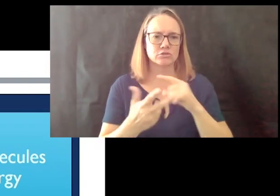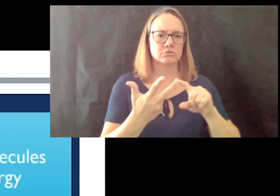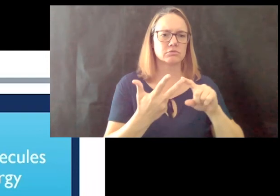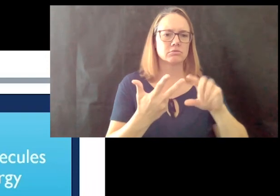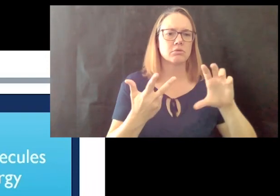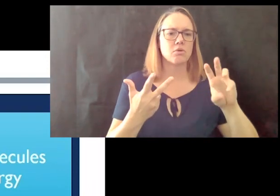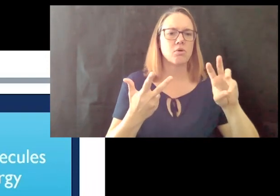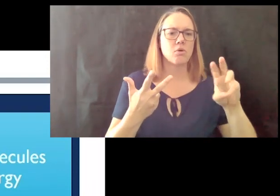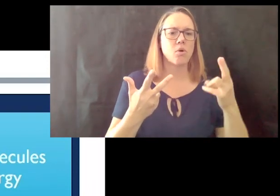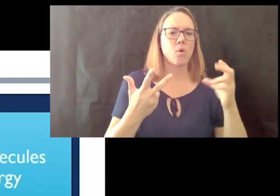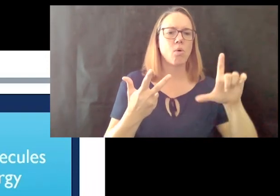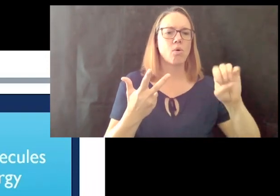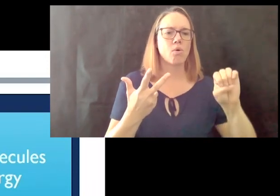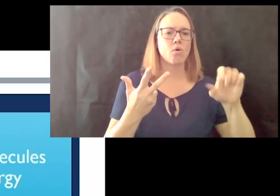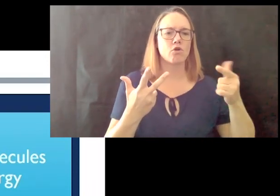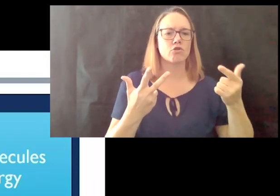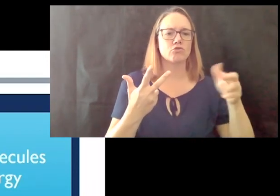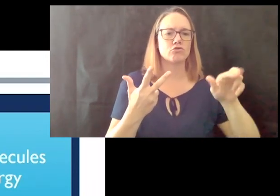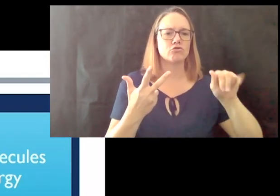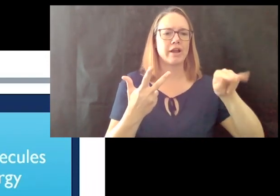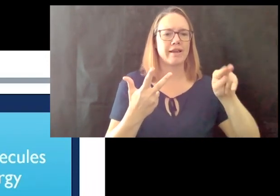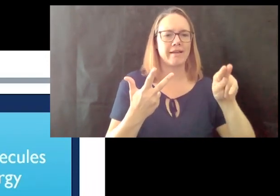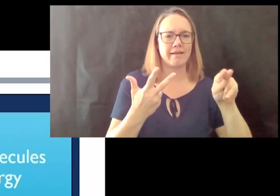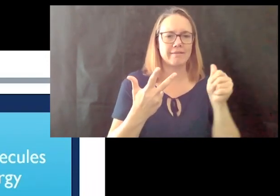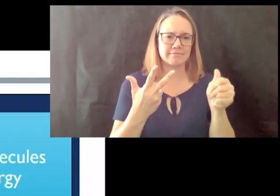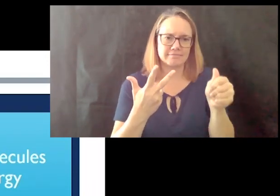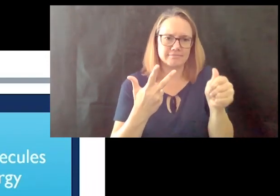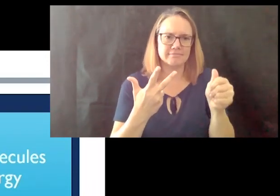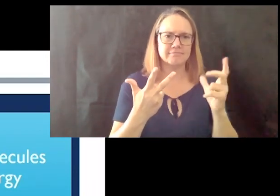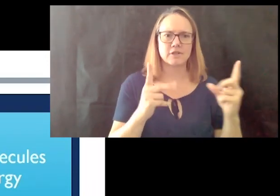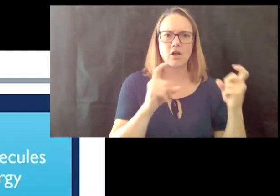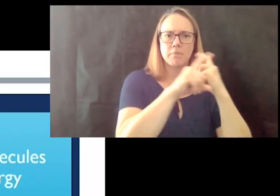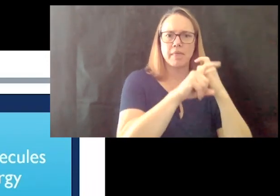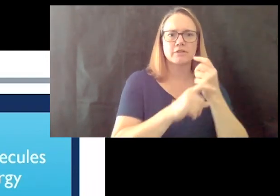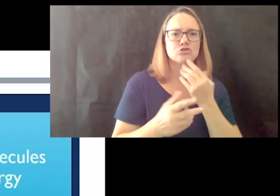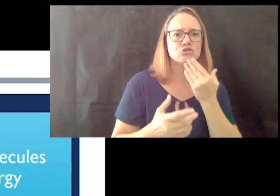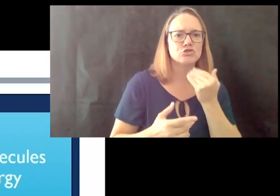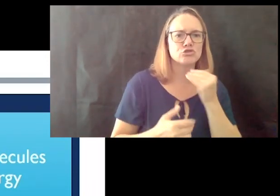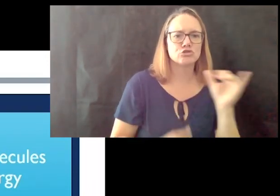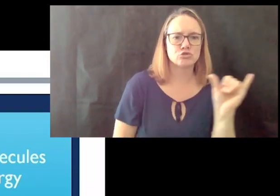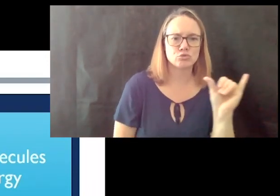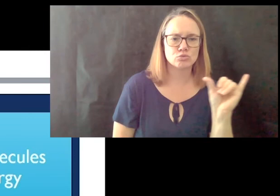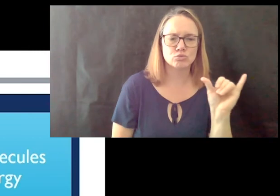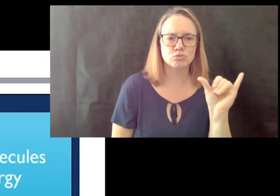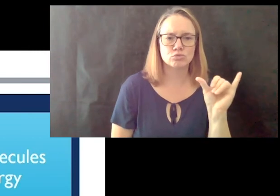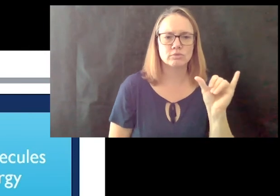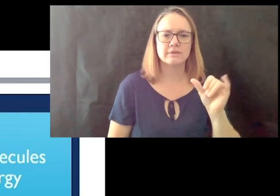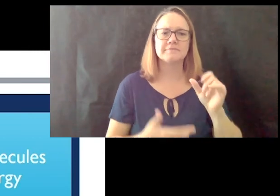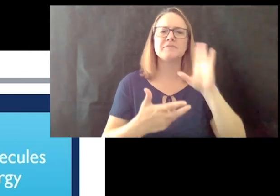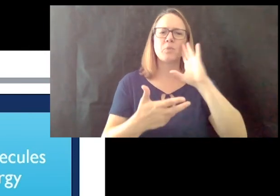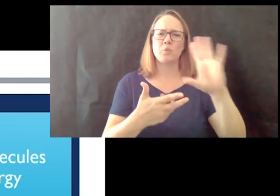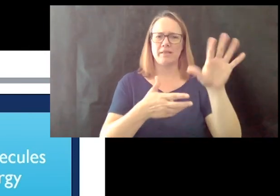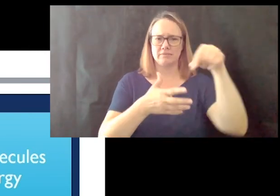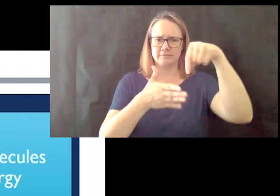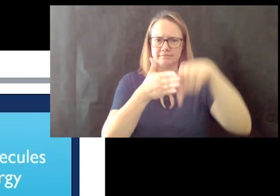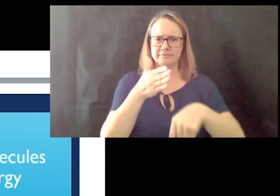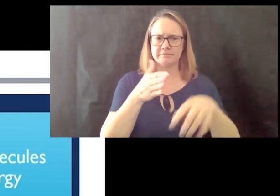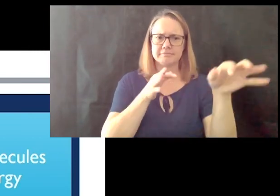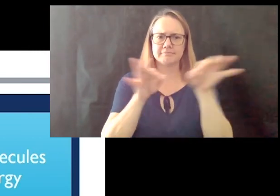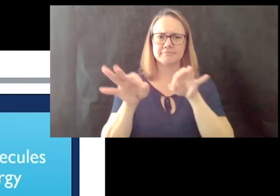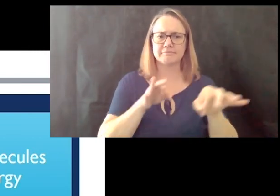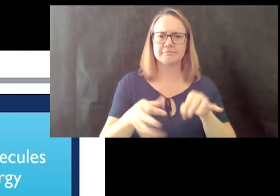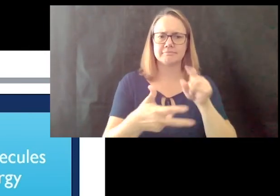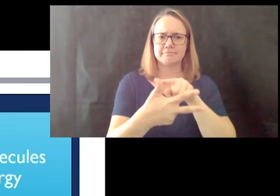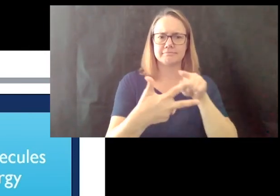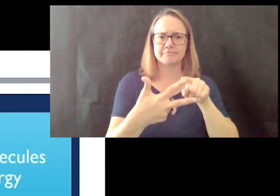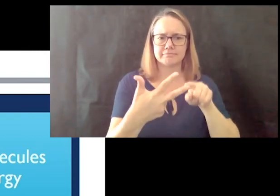and then whole grains, which are also complex sugars. So let's briefly talk about what these labels really